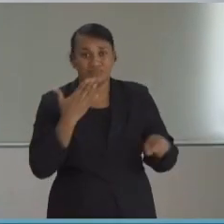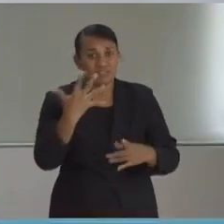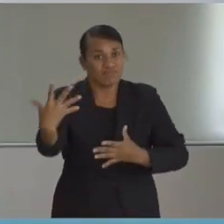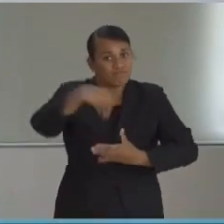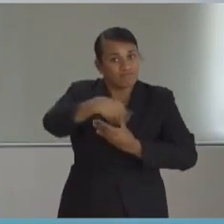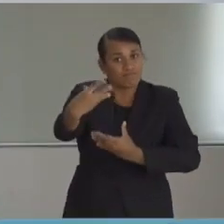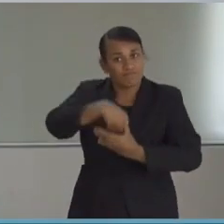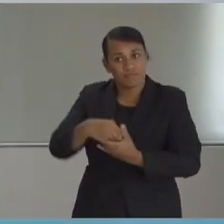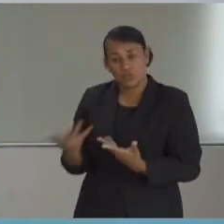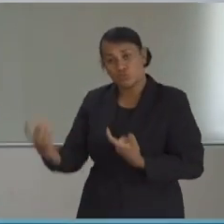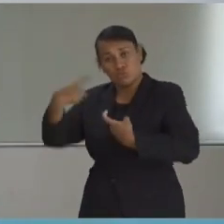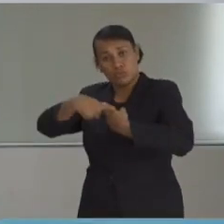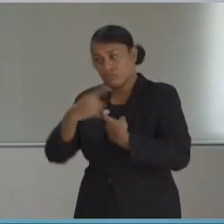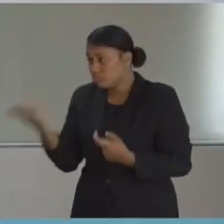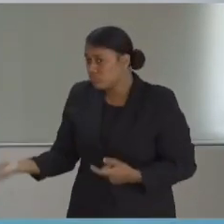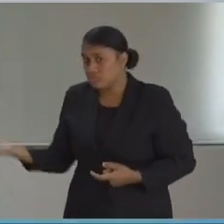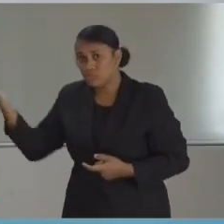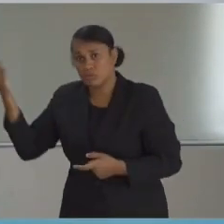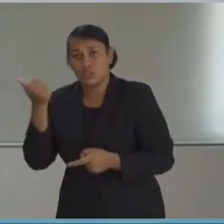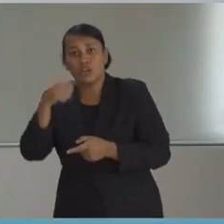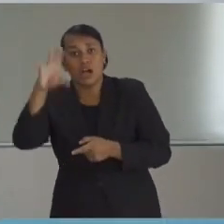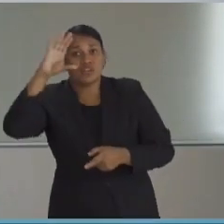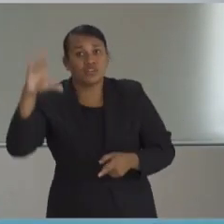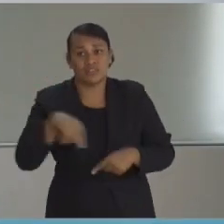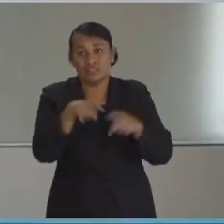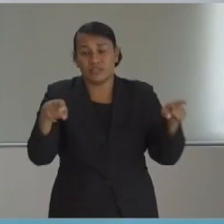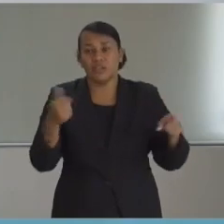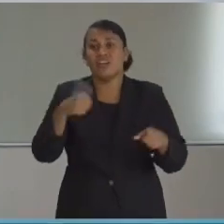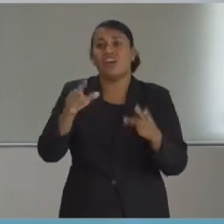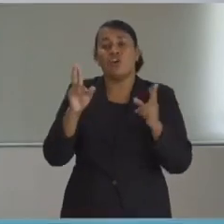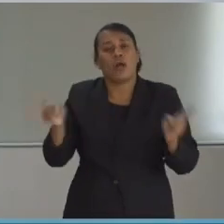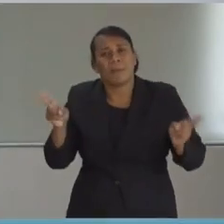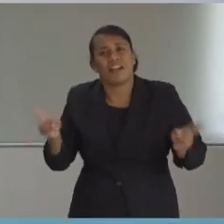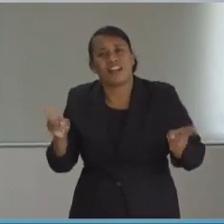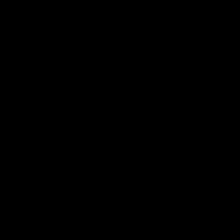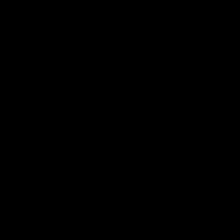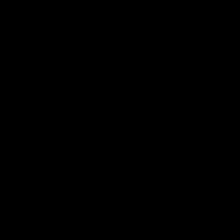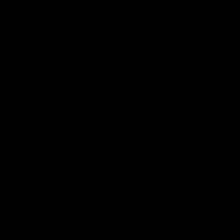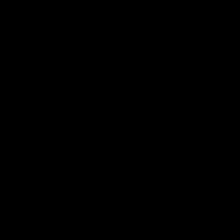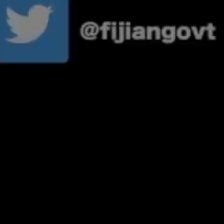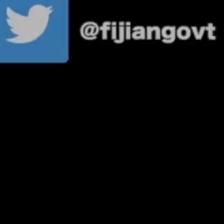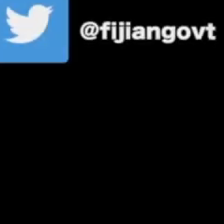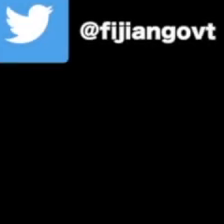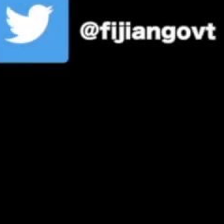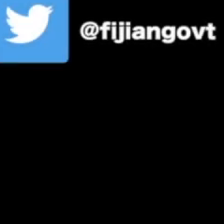of the country and return to normalcy as quickly as possible. Thank you, ladies and gentlemen.